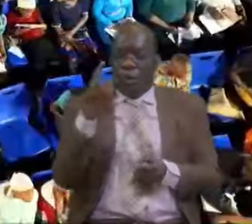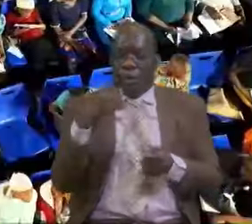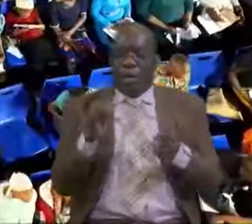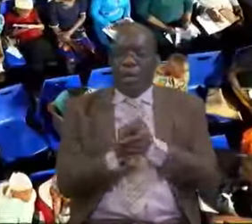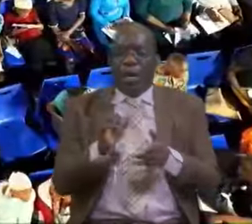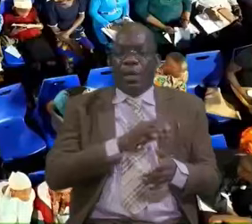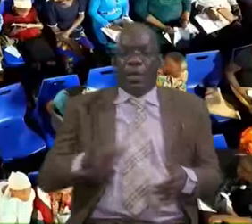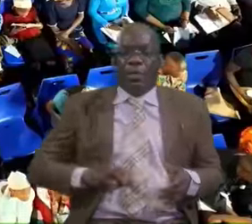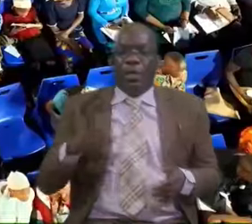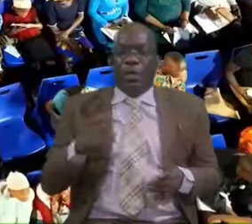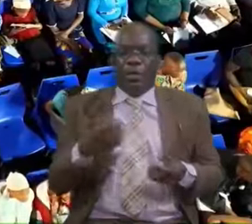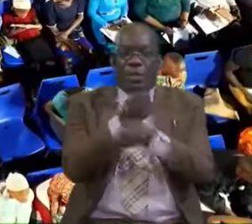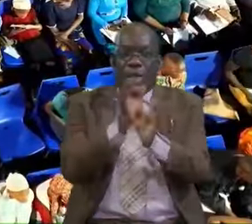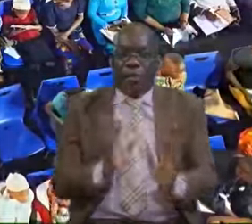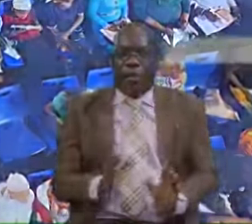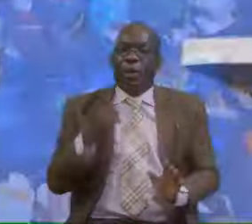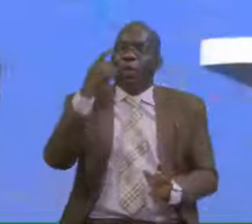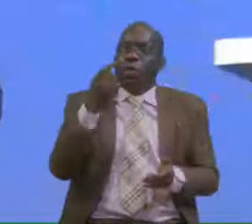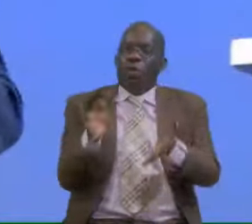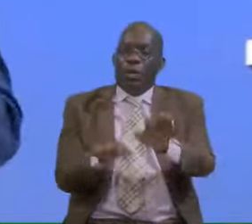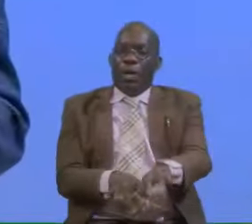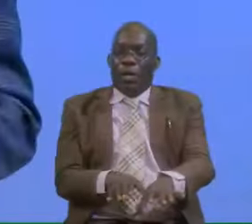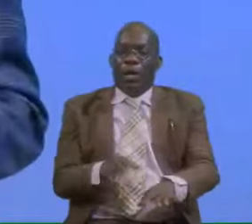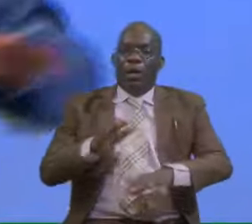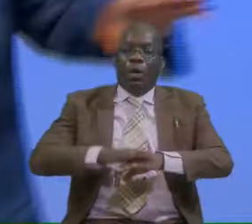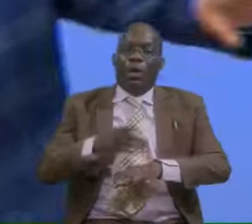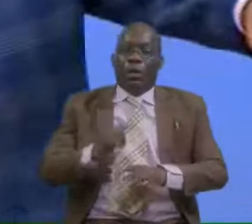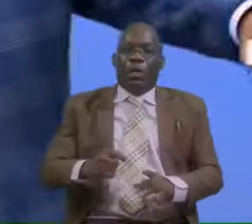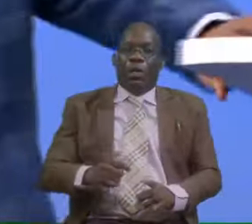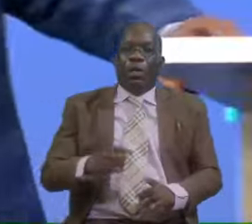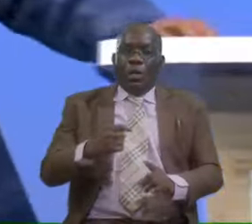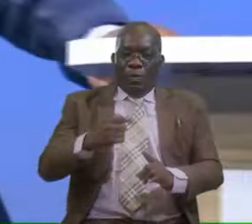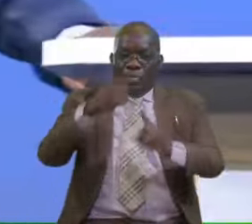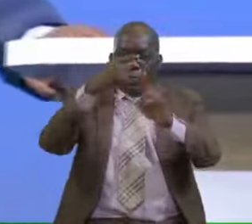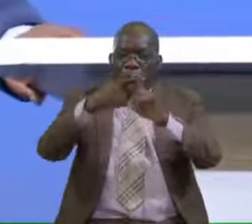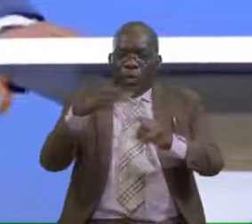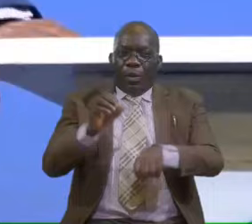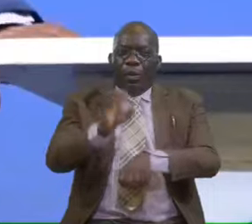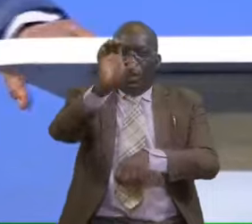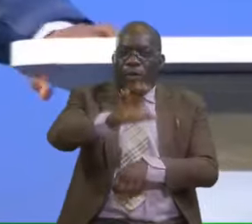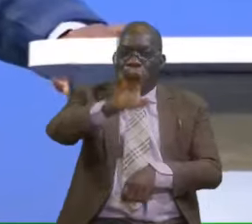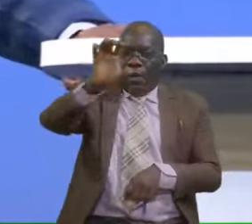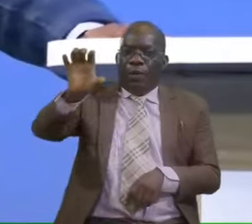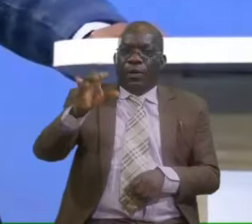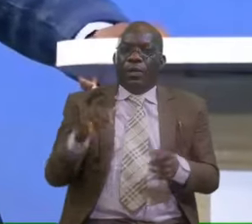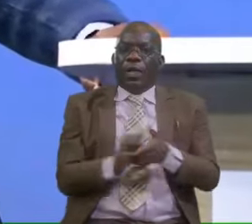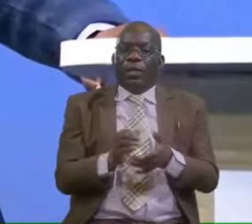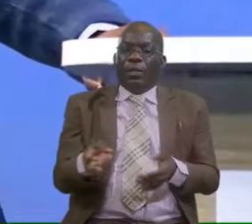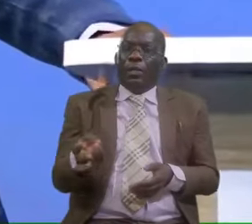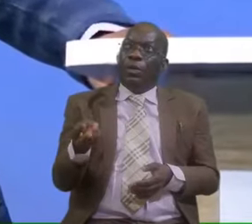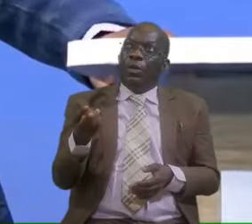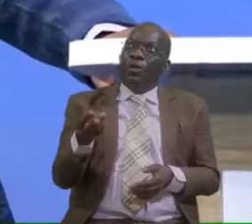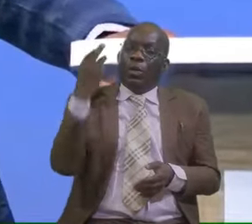Savior, who died on the cross of Calvary, that he was delivered